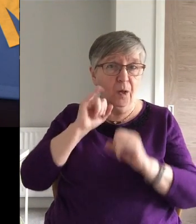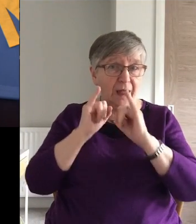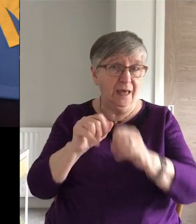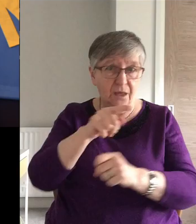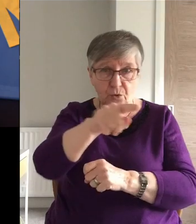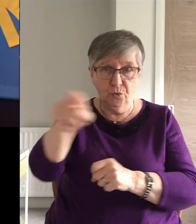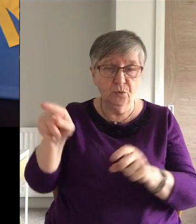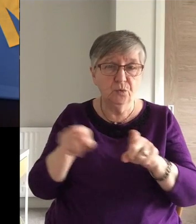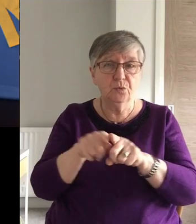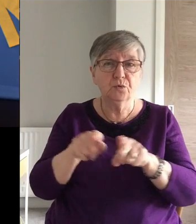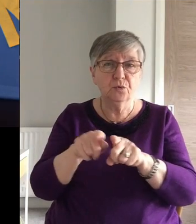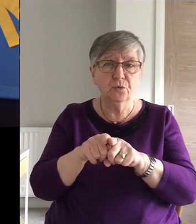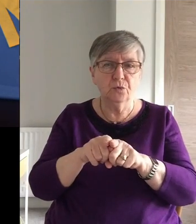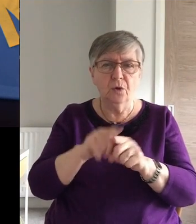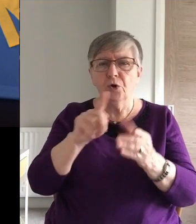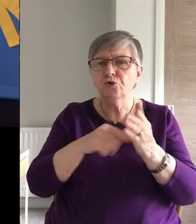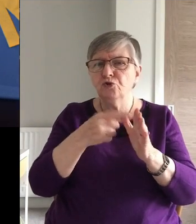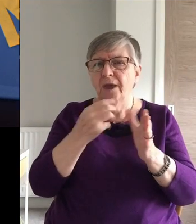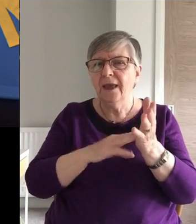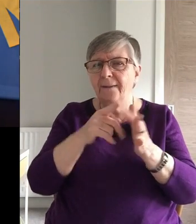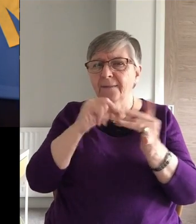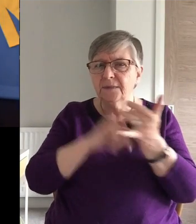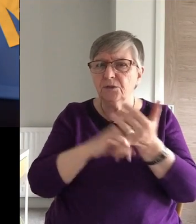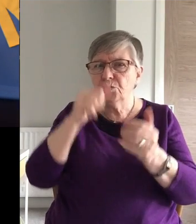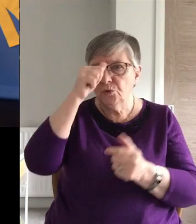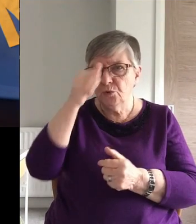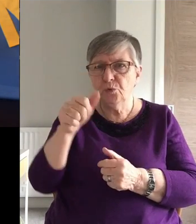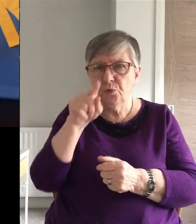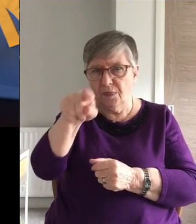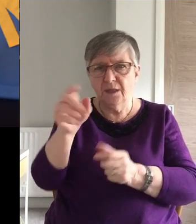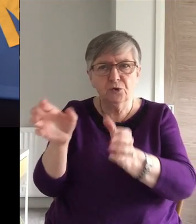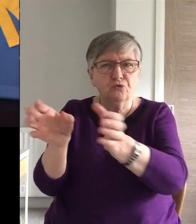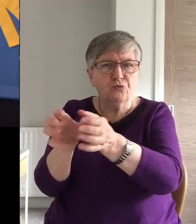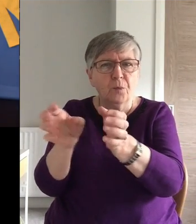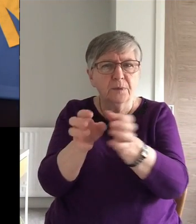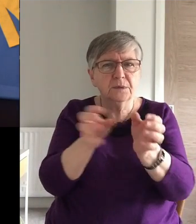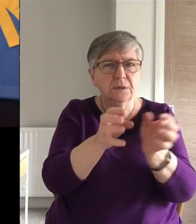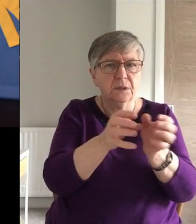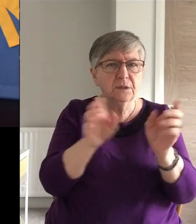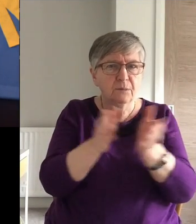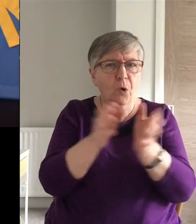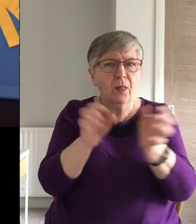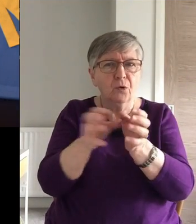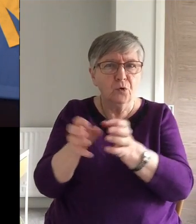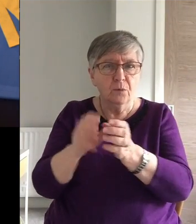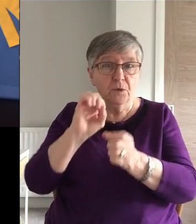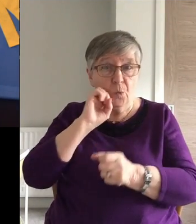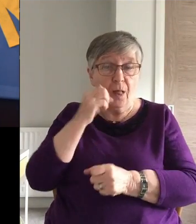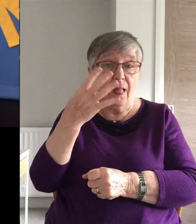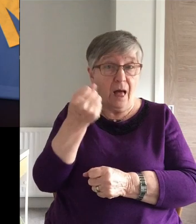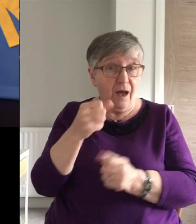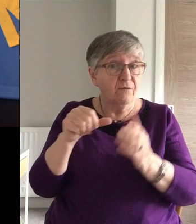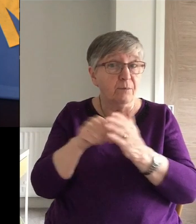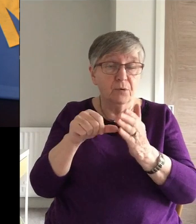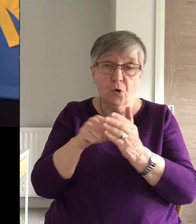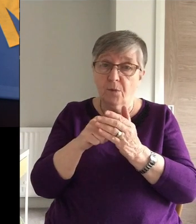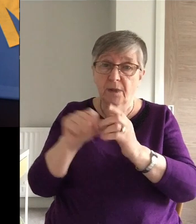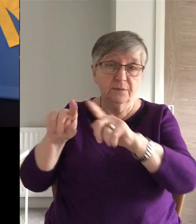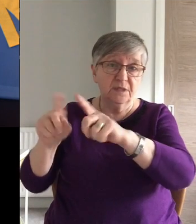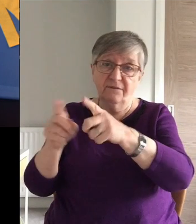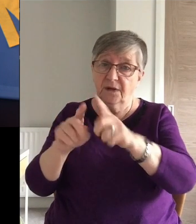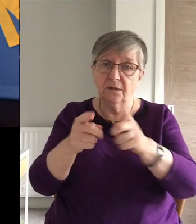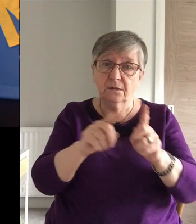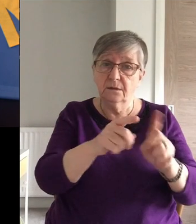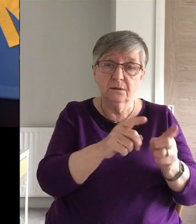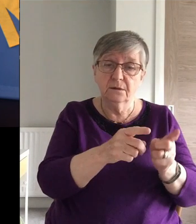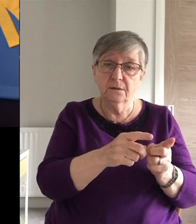And James knew that this little gatherings of believers across the place that he was writing to were going to have trials of many